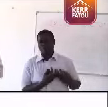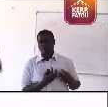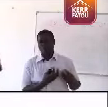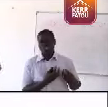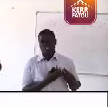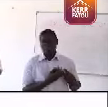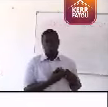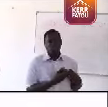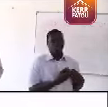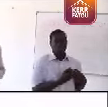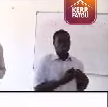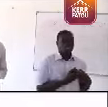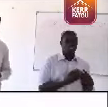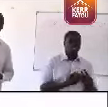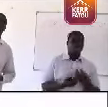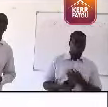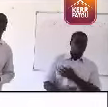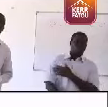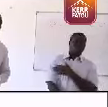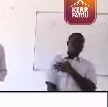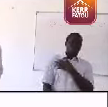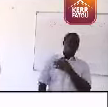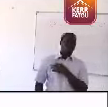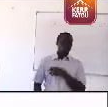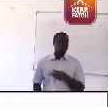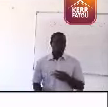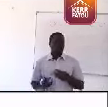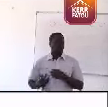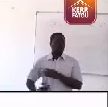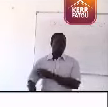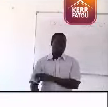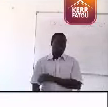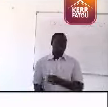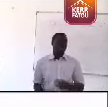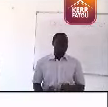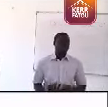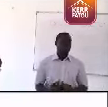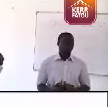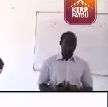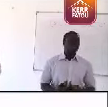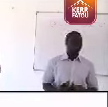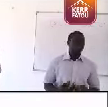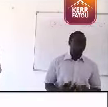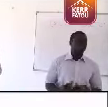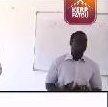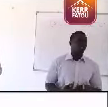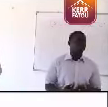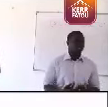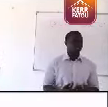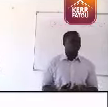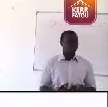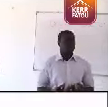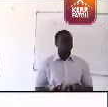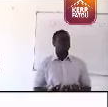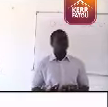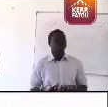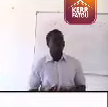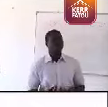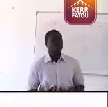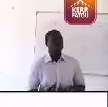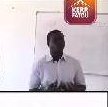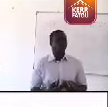the cardiac muscles and the smooth muscles. The cardiac muscles, these are the muscles of the heart and some of the muscles of the